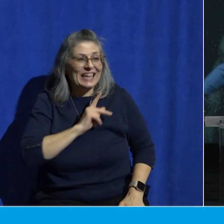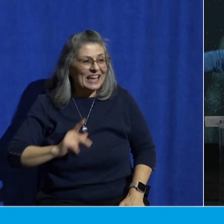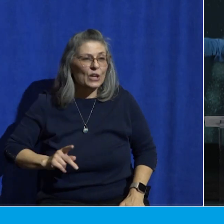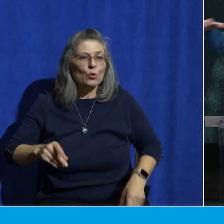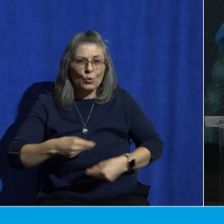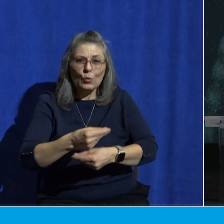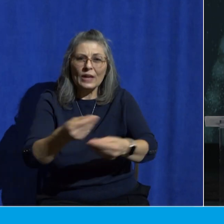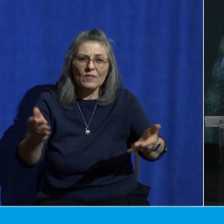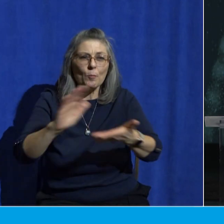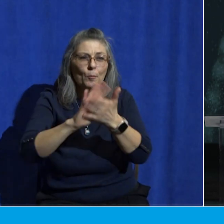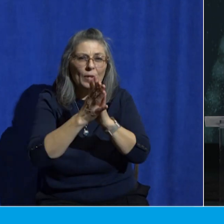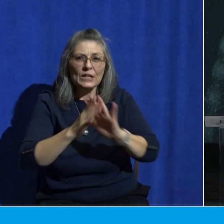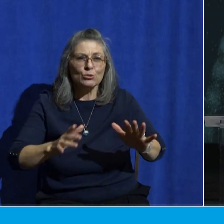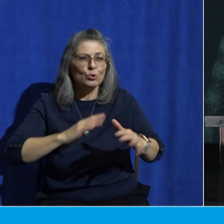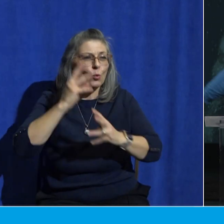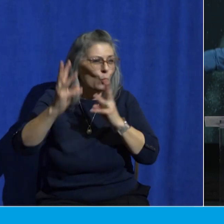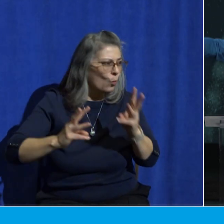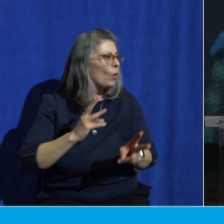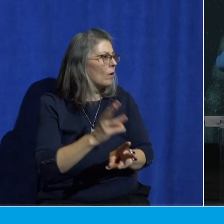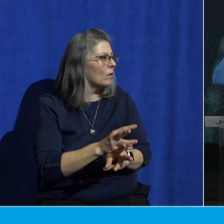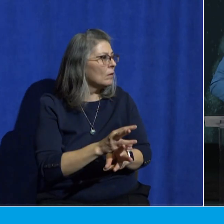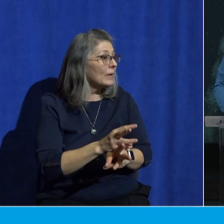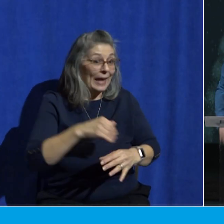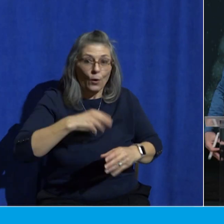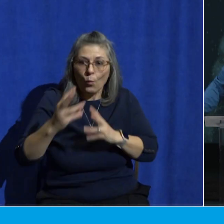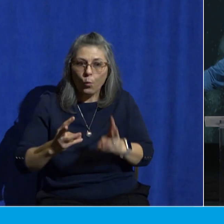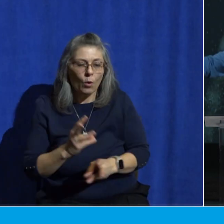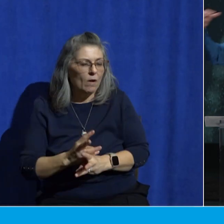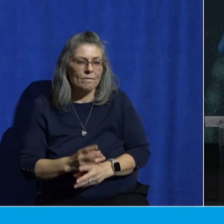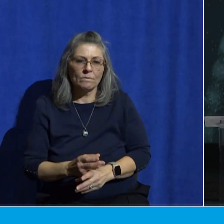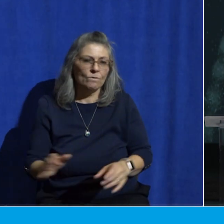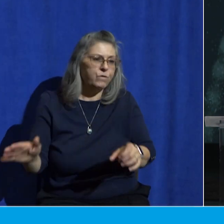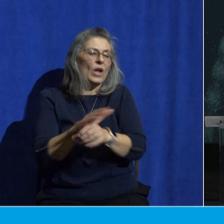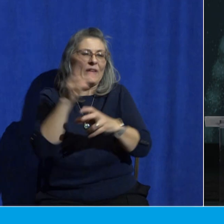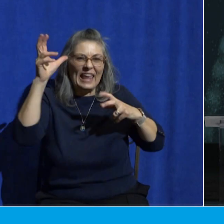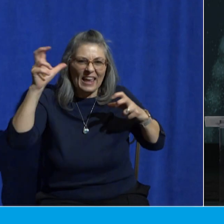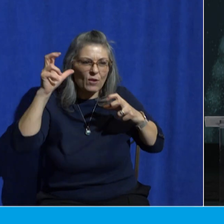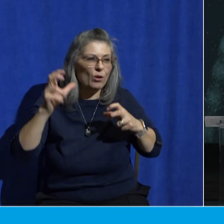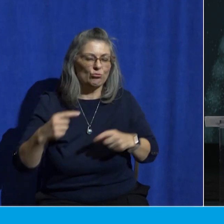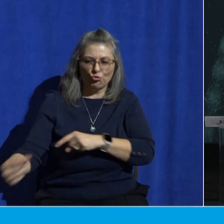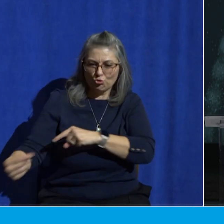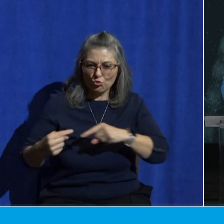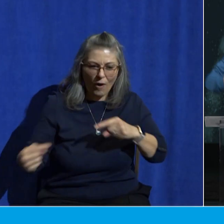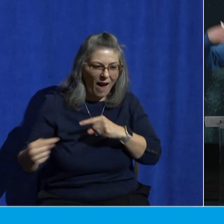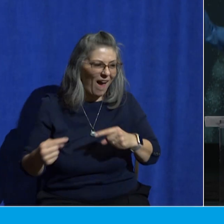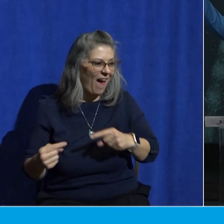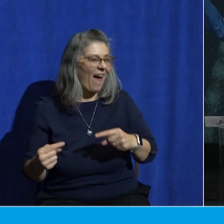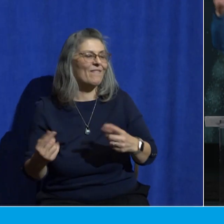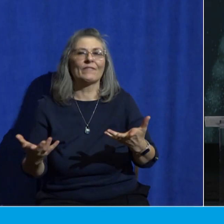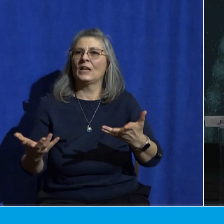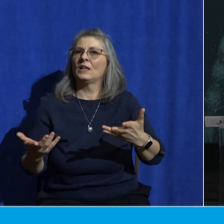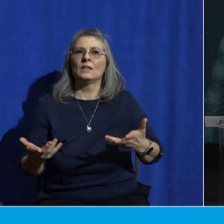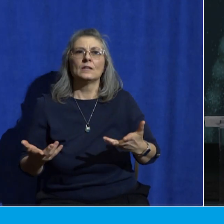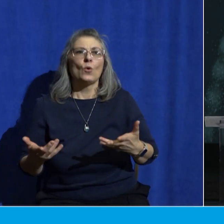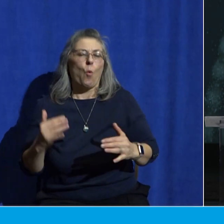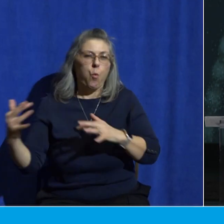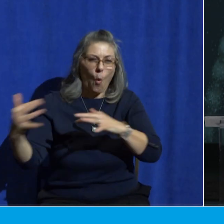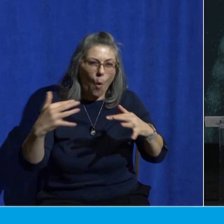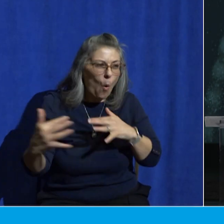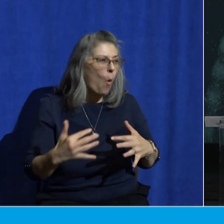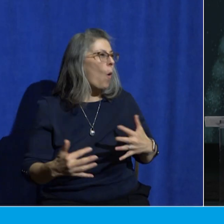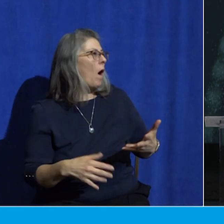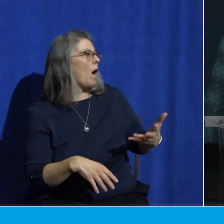In a world of evil and wickedness and strife and conflict and injustice and war, we need a king who will